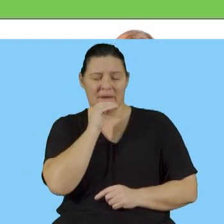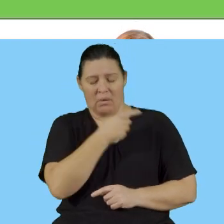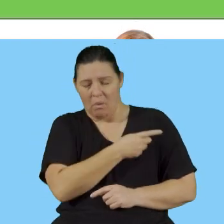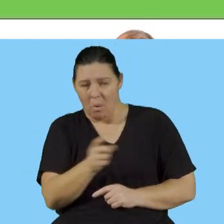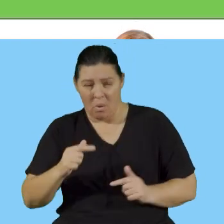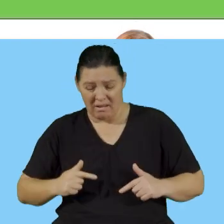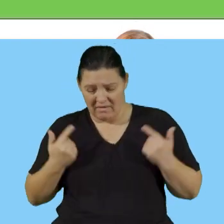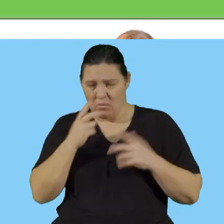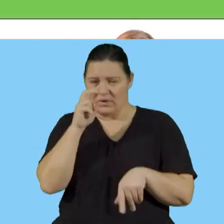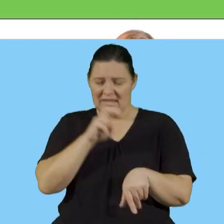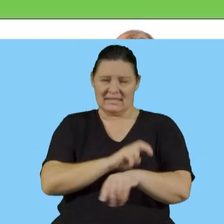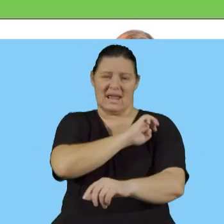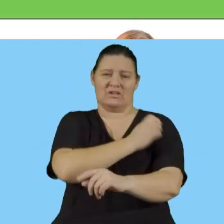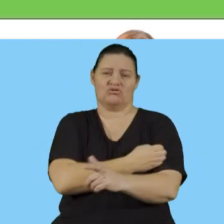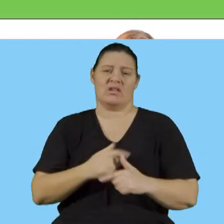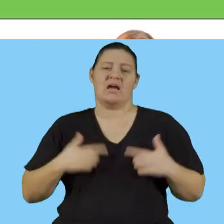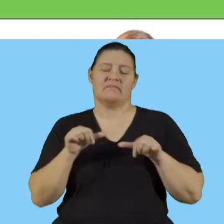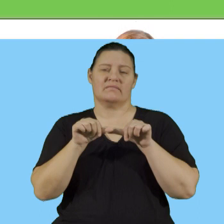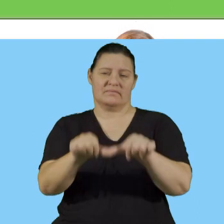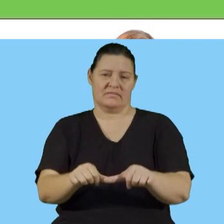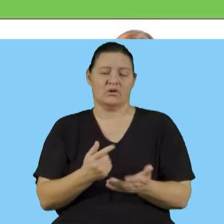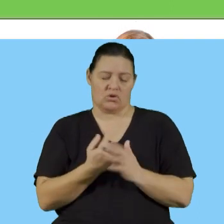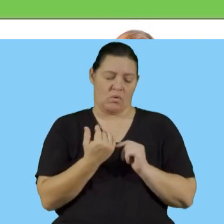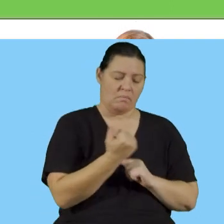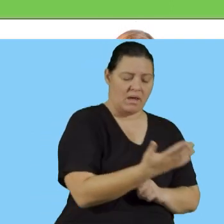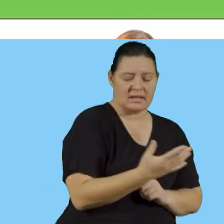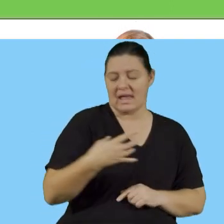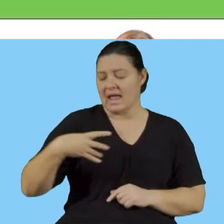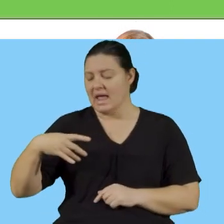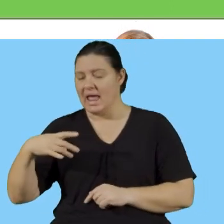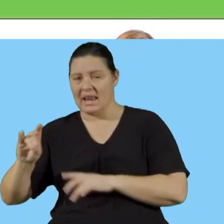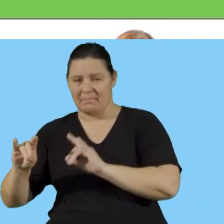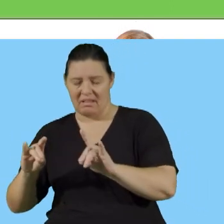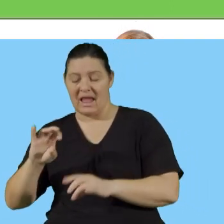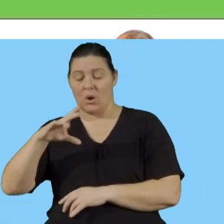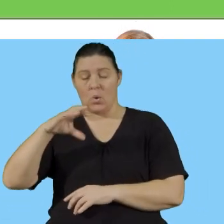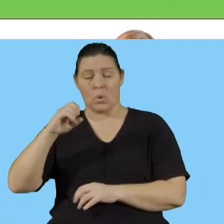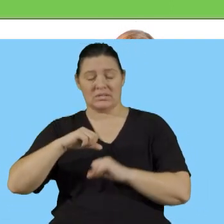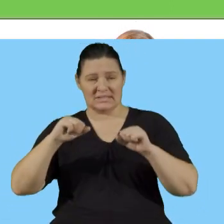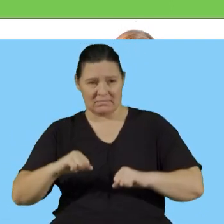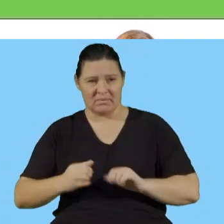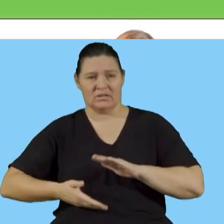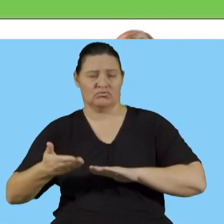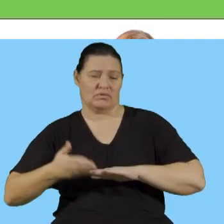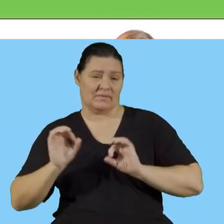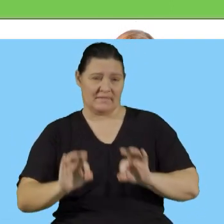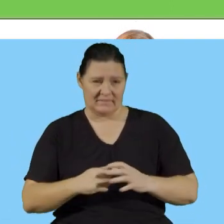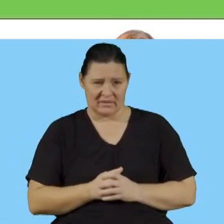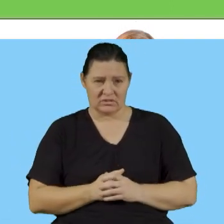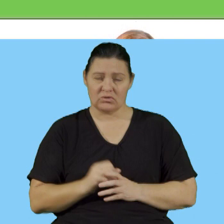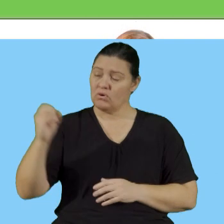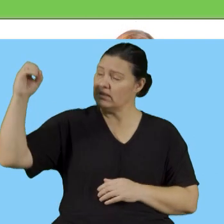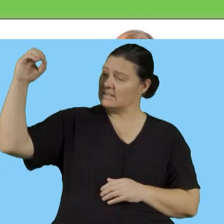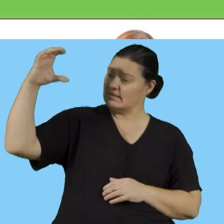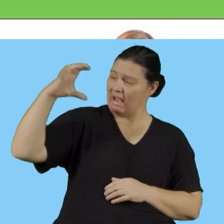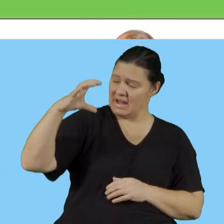sustain life. Energy drives interactions between plants and animals in an ecosystem. So the sun is the